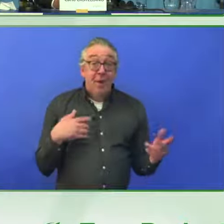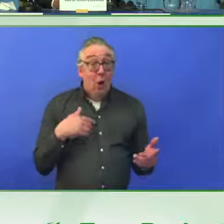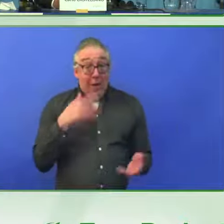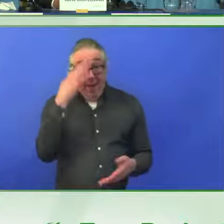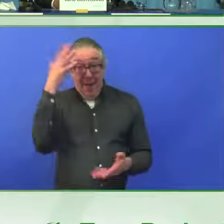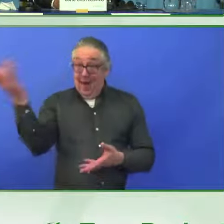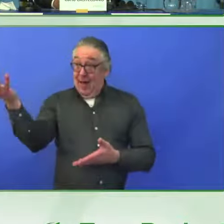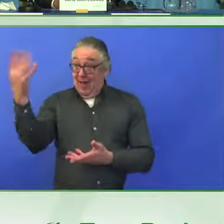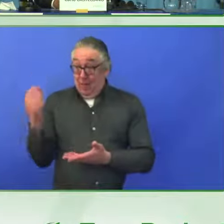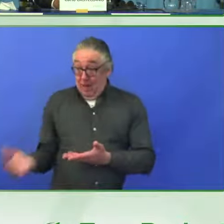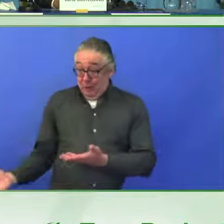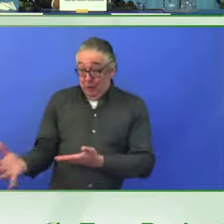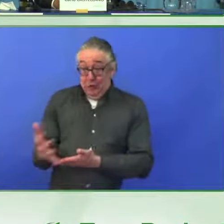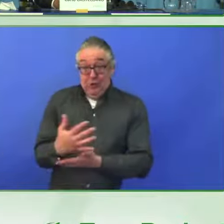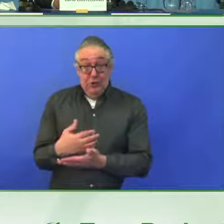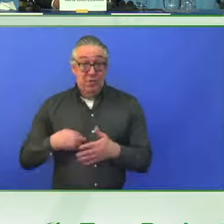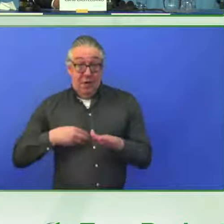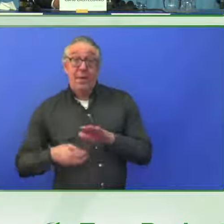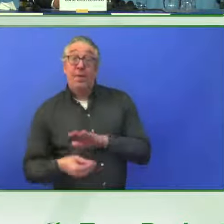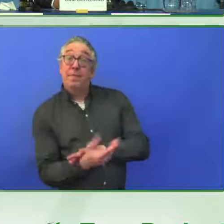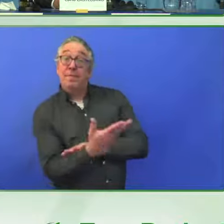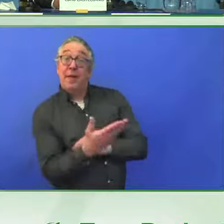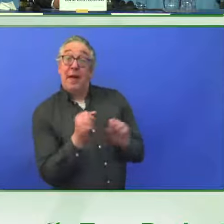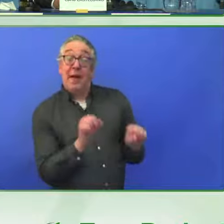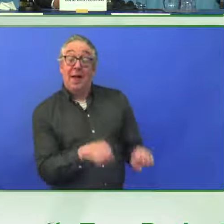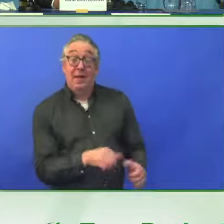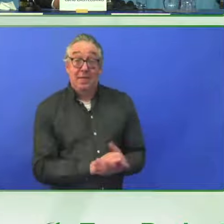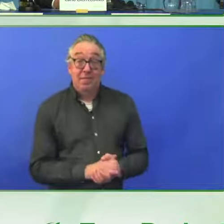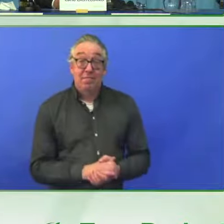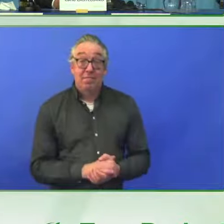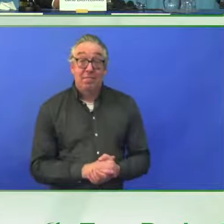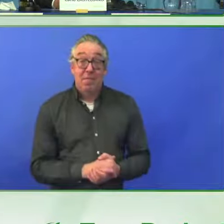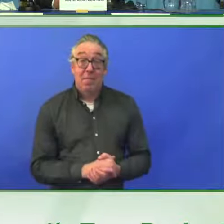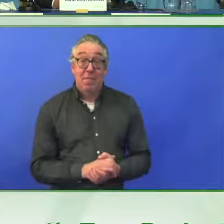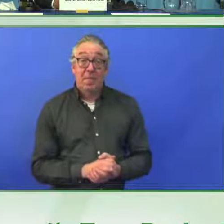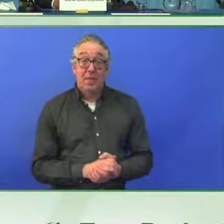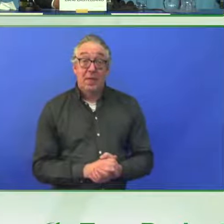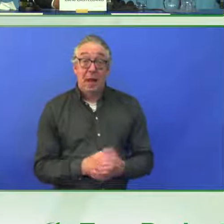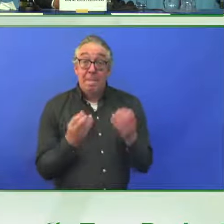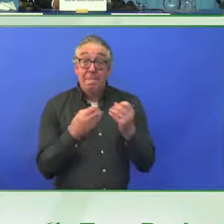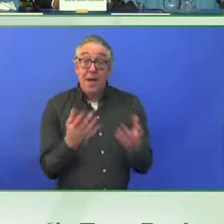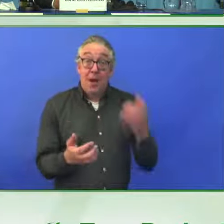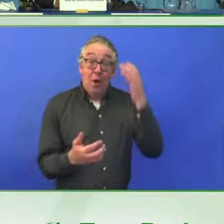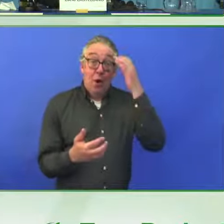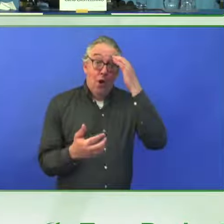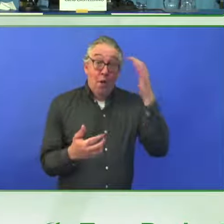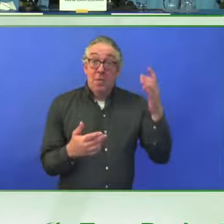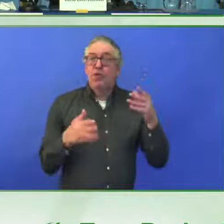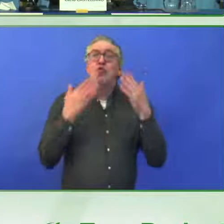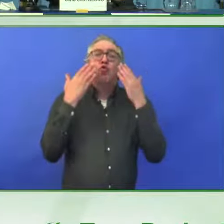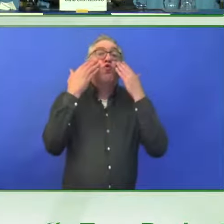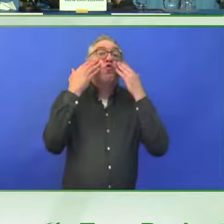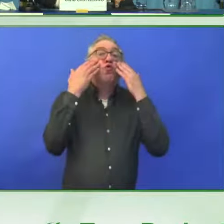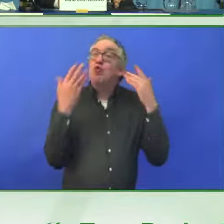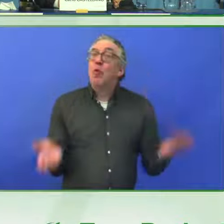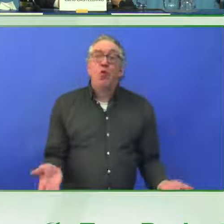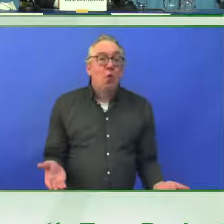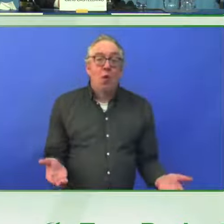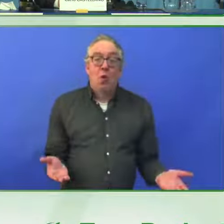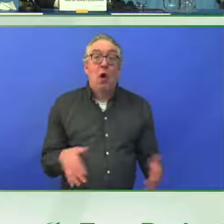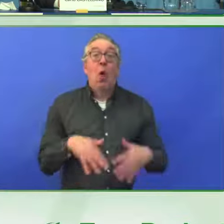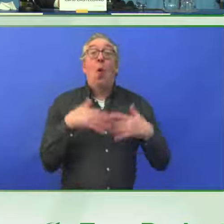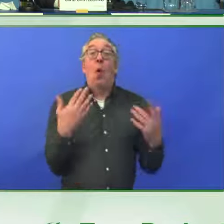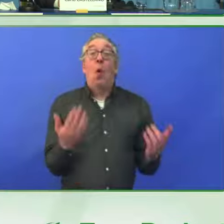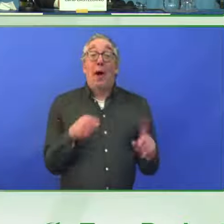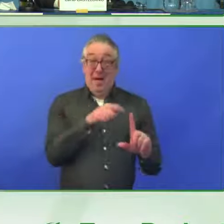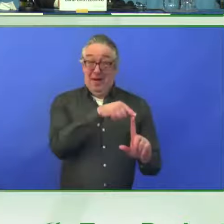that sometimes very few provide in open data, but they are very old and not alive. You know, we